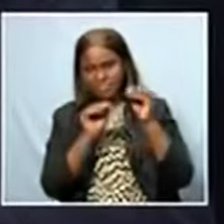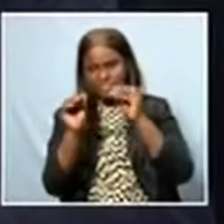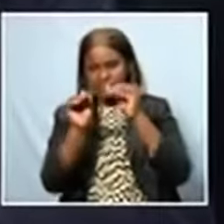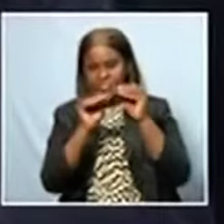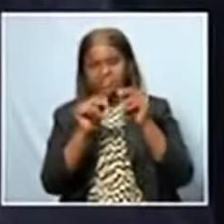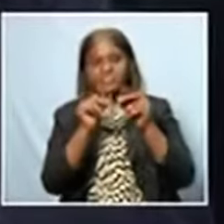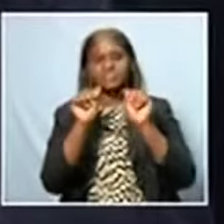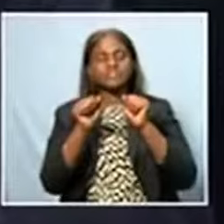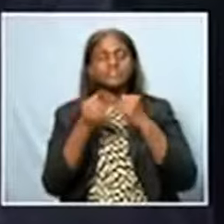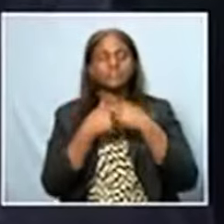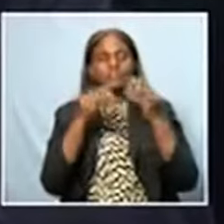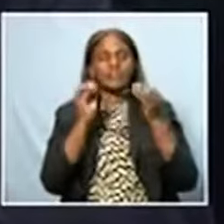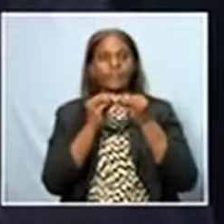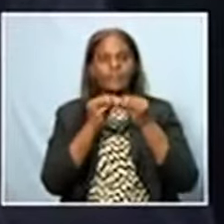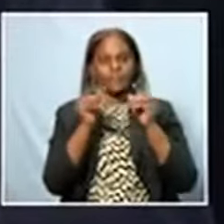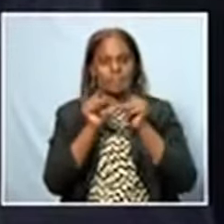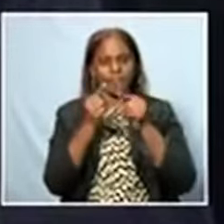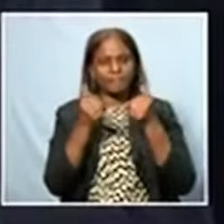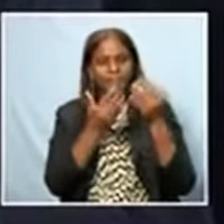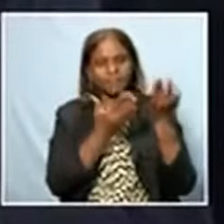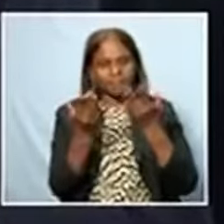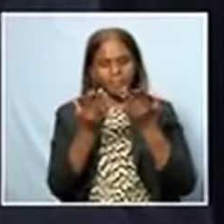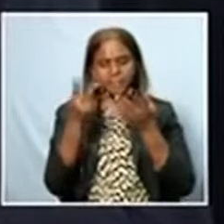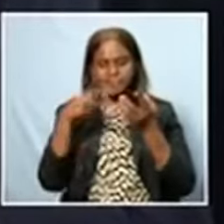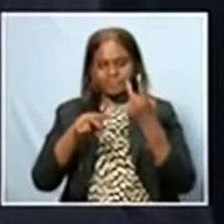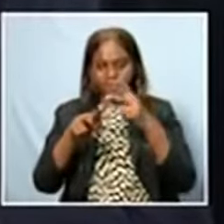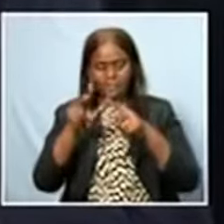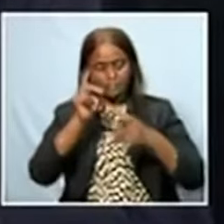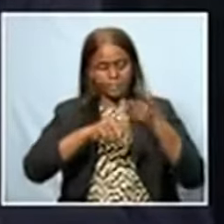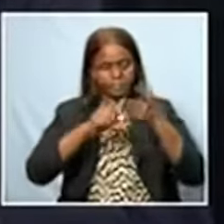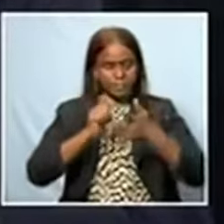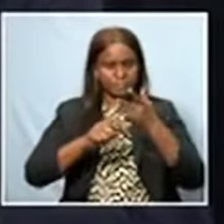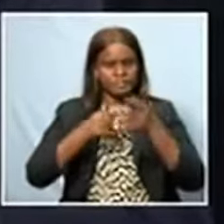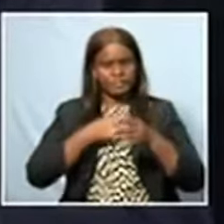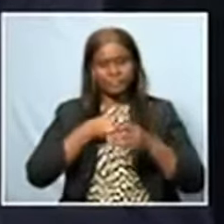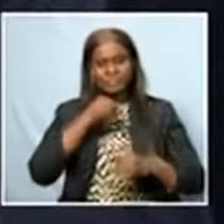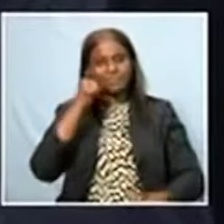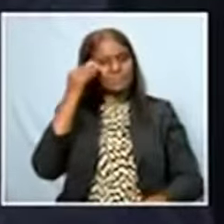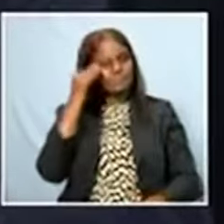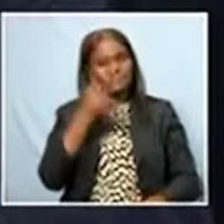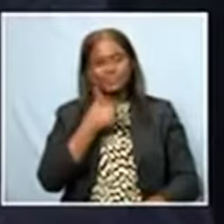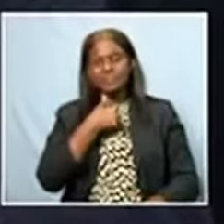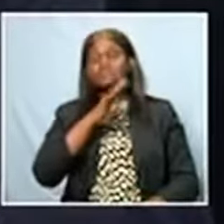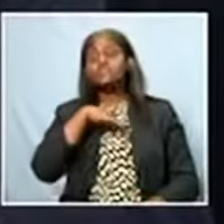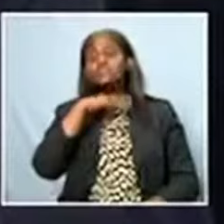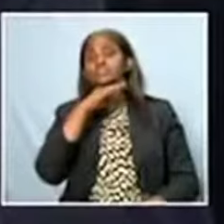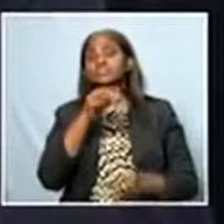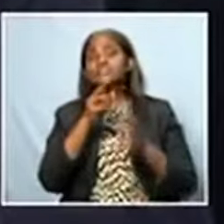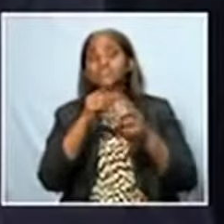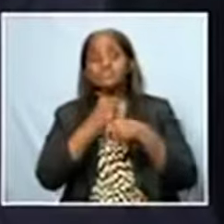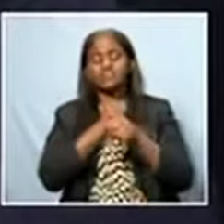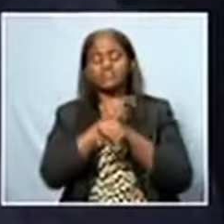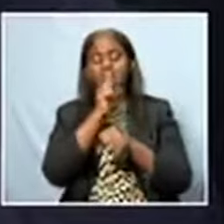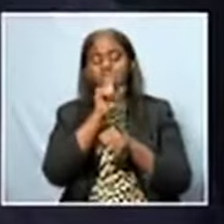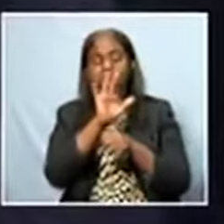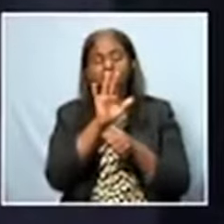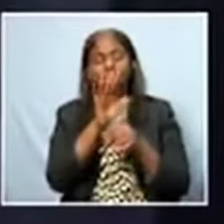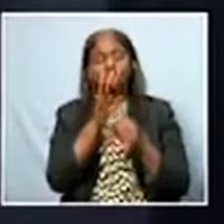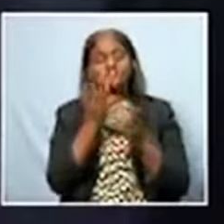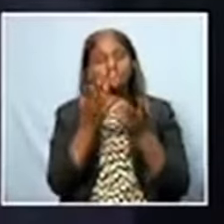it may attract some levy. So it brings the issue of double taxation. So I don't know whether you have enough mechanism to ensure that,